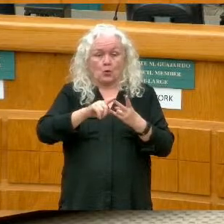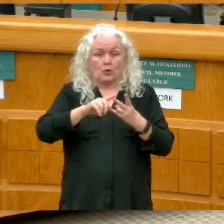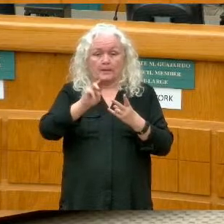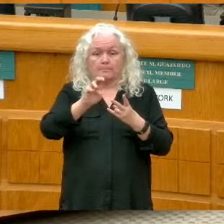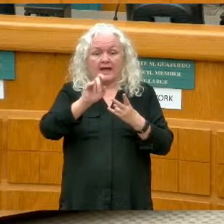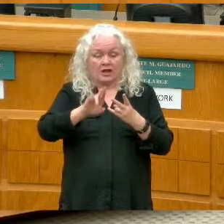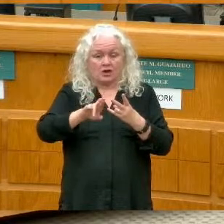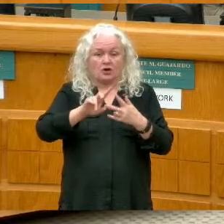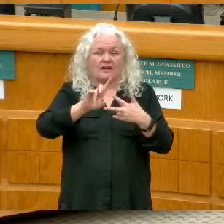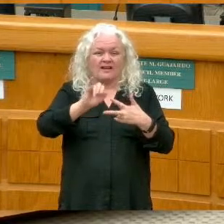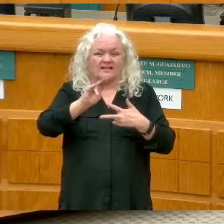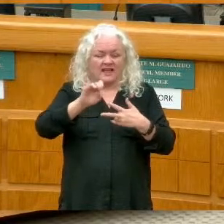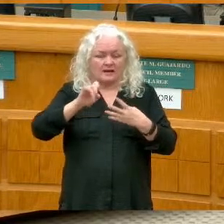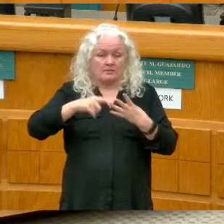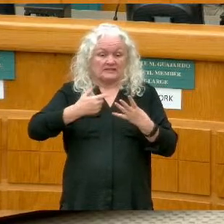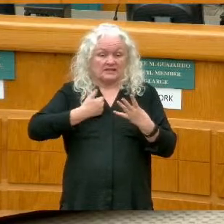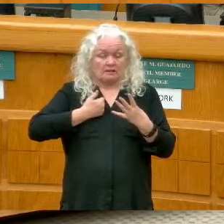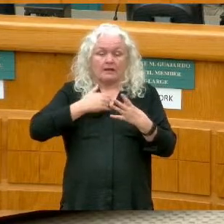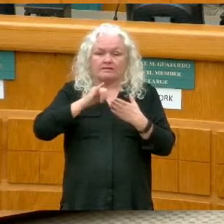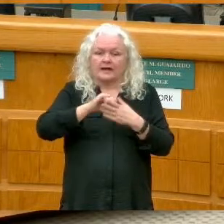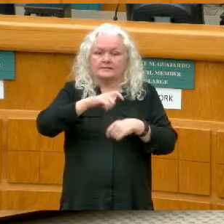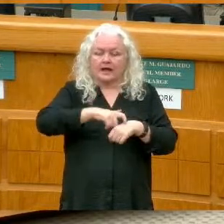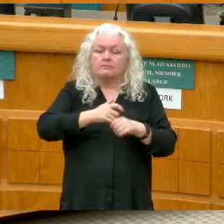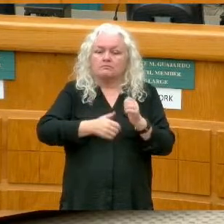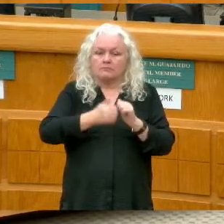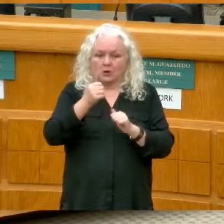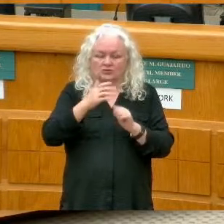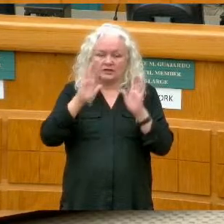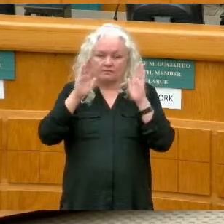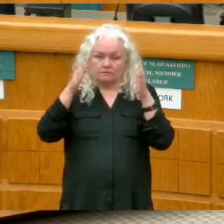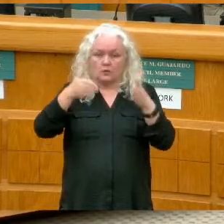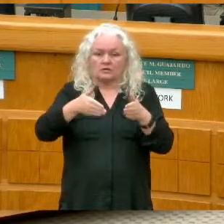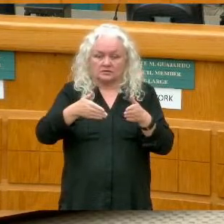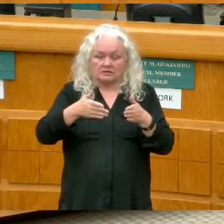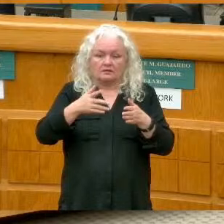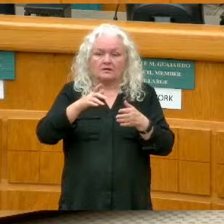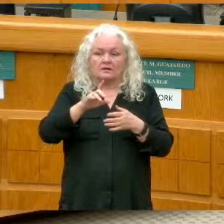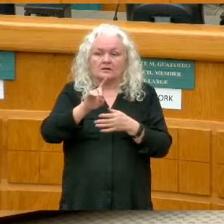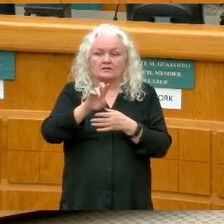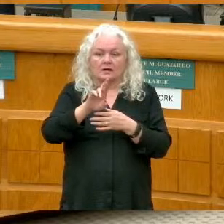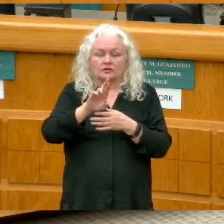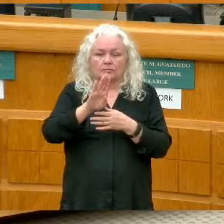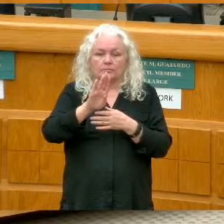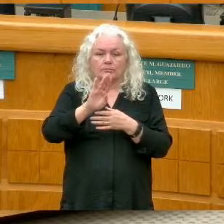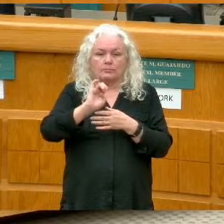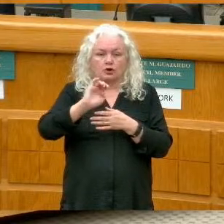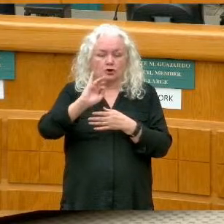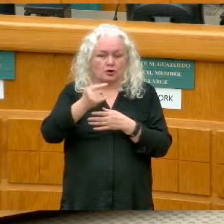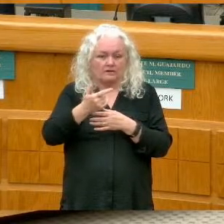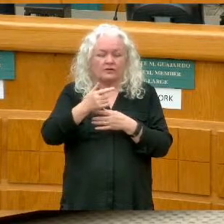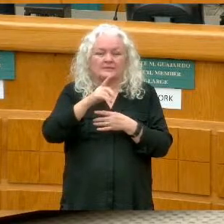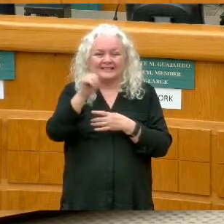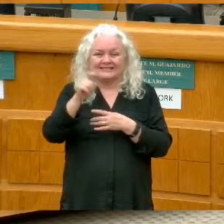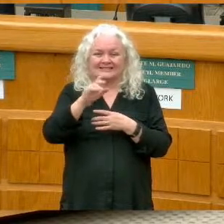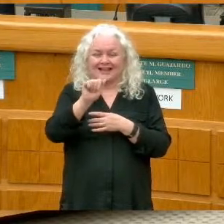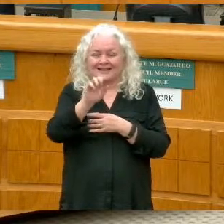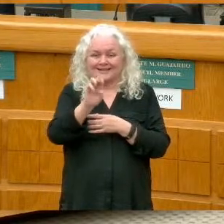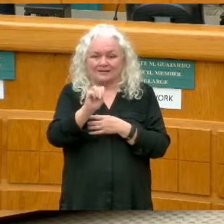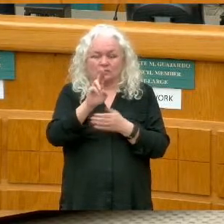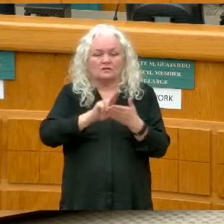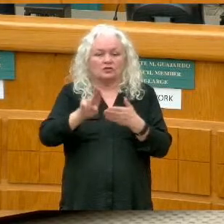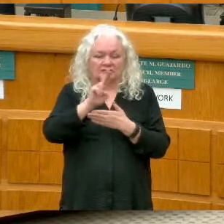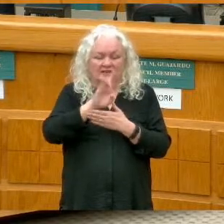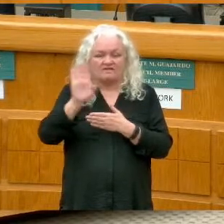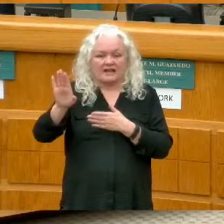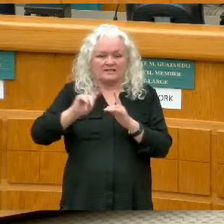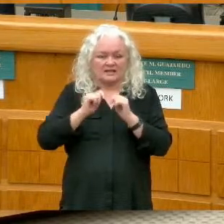Annette and myself. But that time will be mostly focused for Dr. Bird from Texas A&M University. He and his team